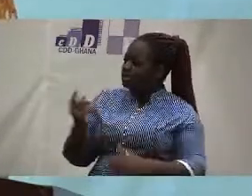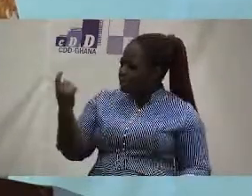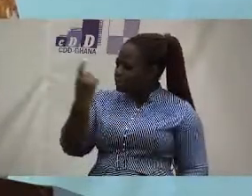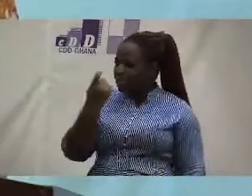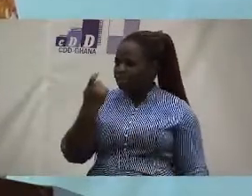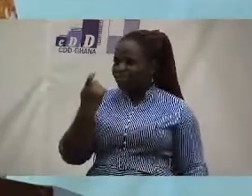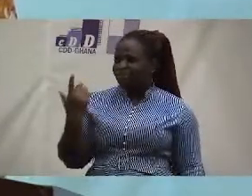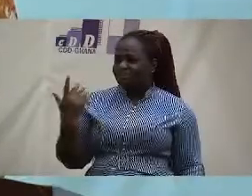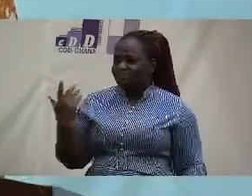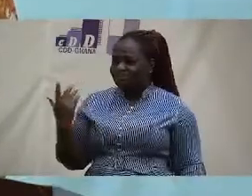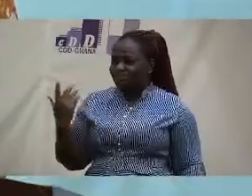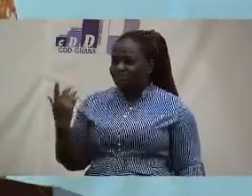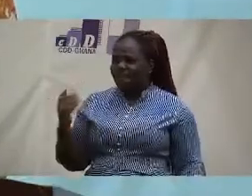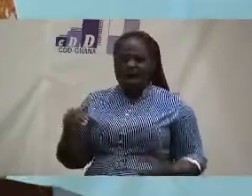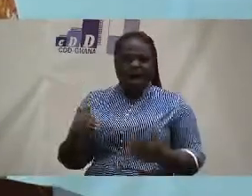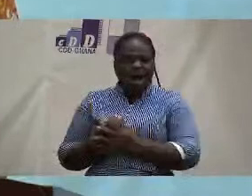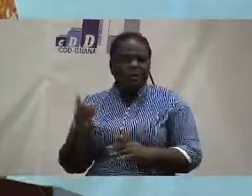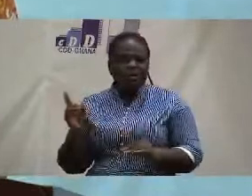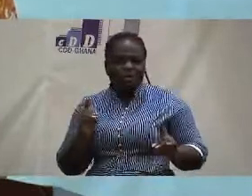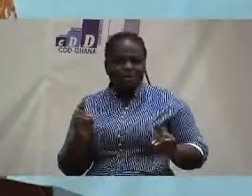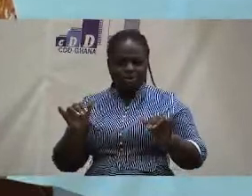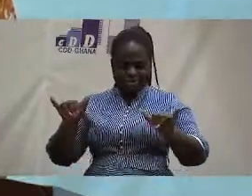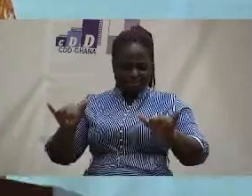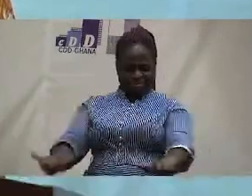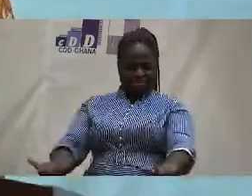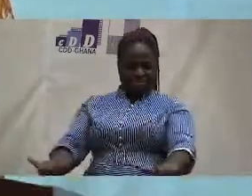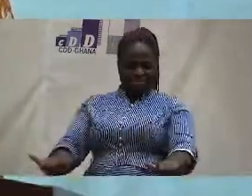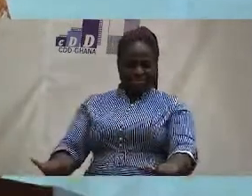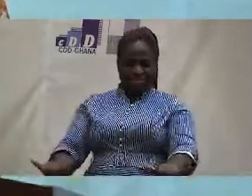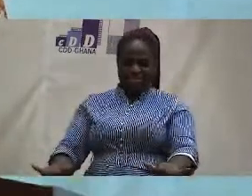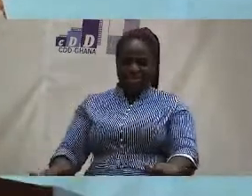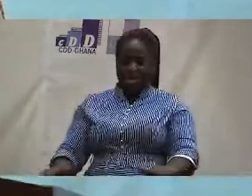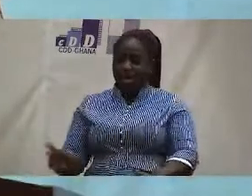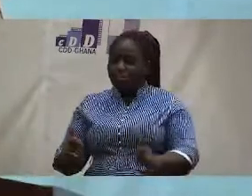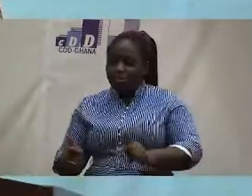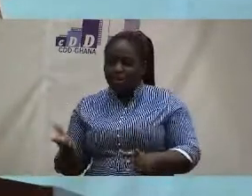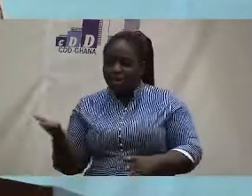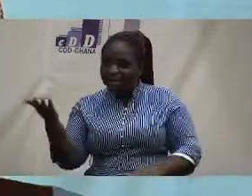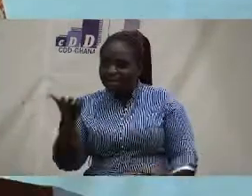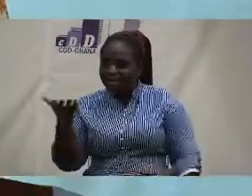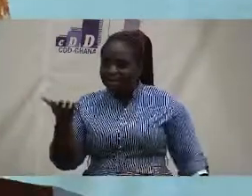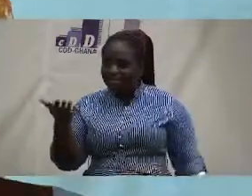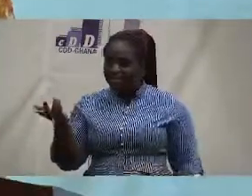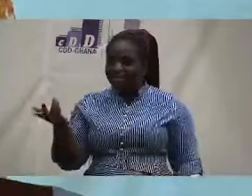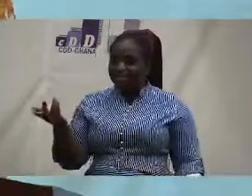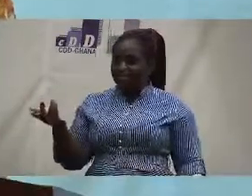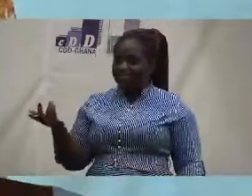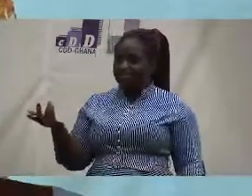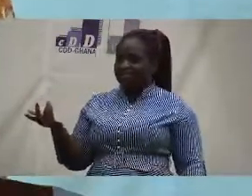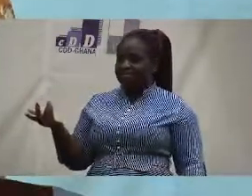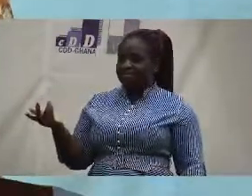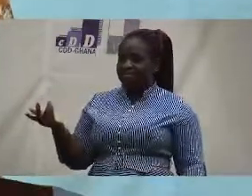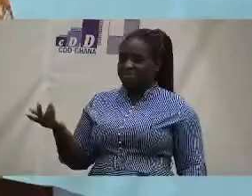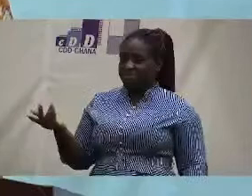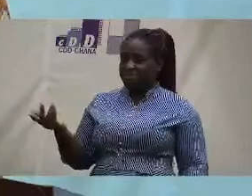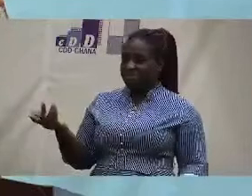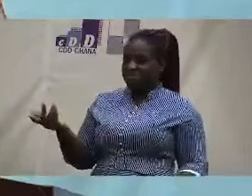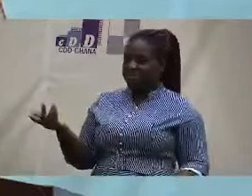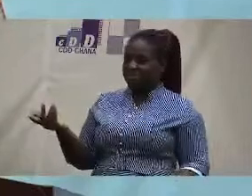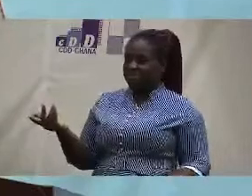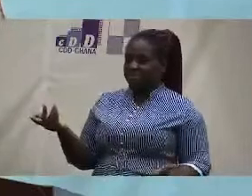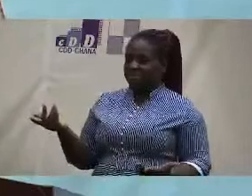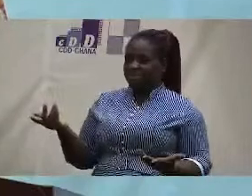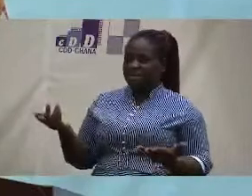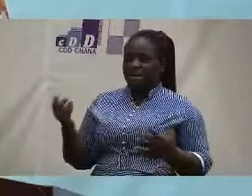that how do we retain the expertise that are there? The Alim team in Senegal, the